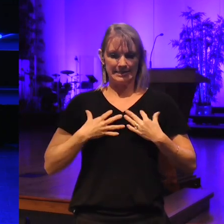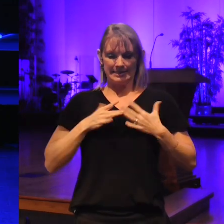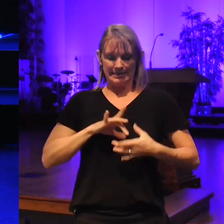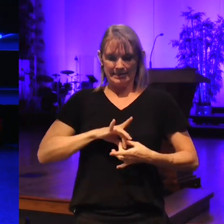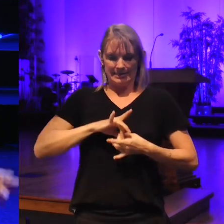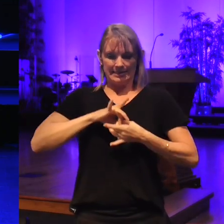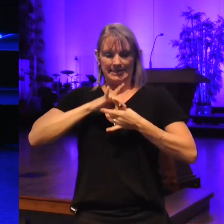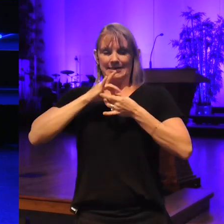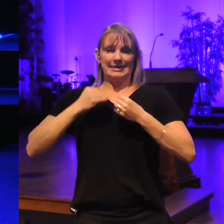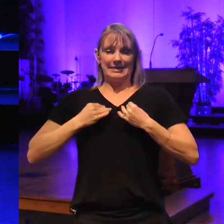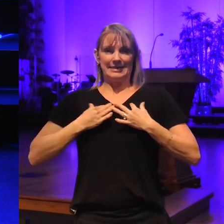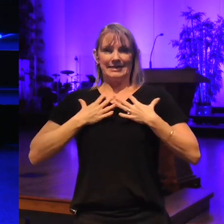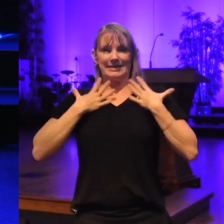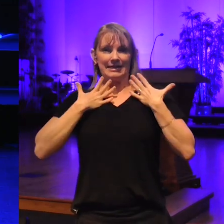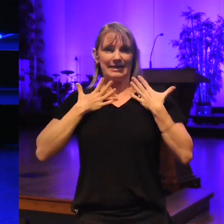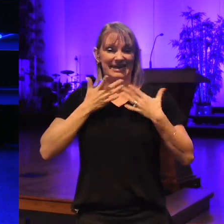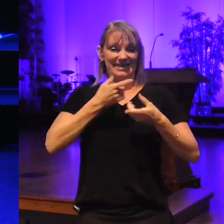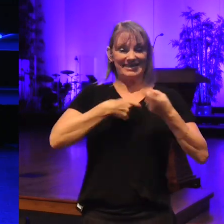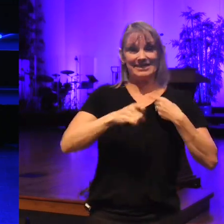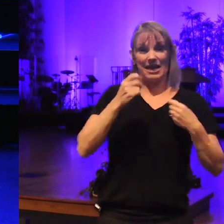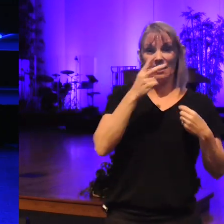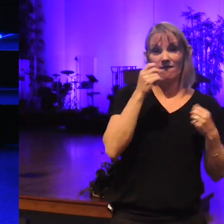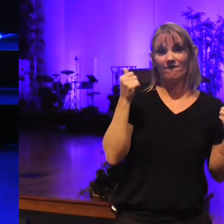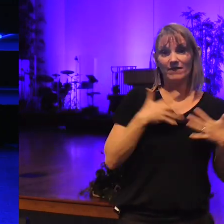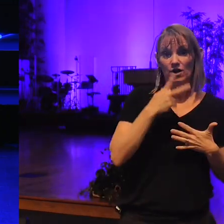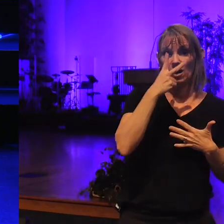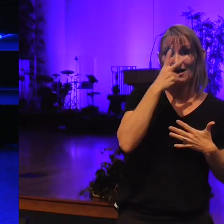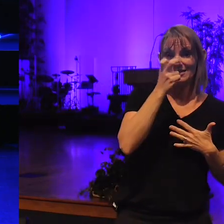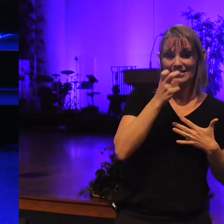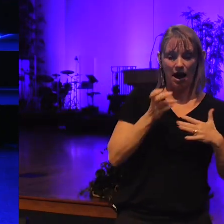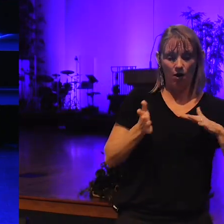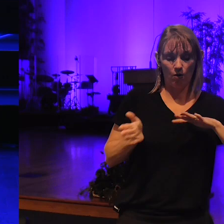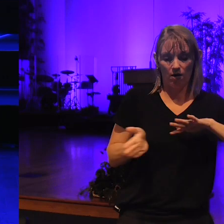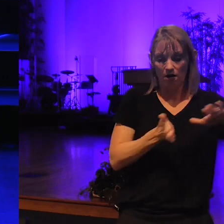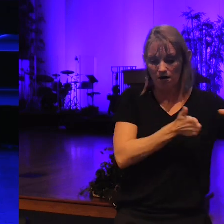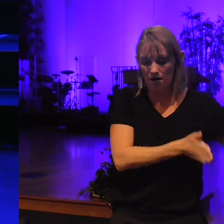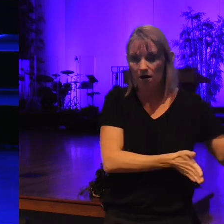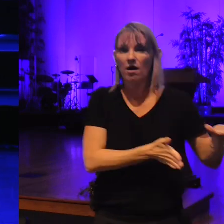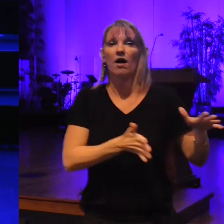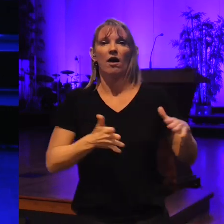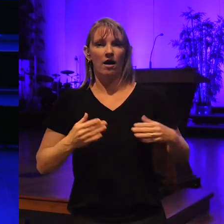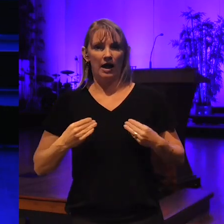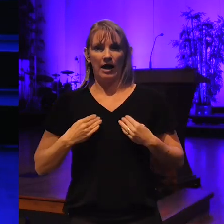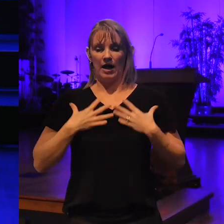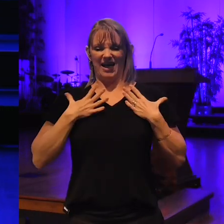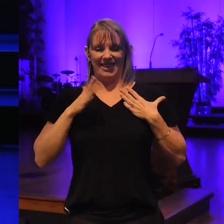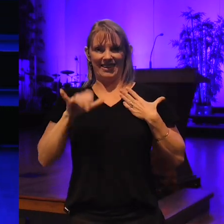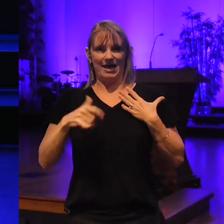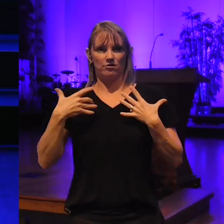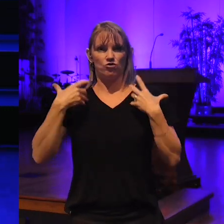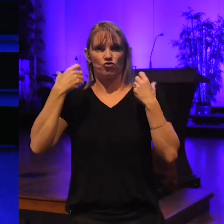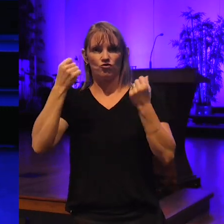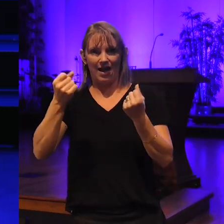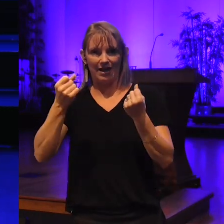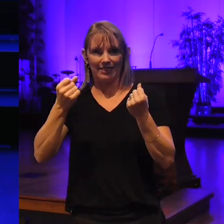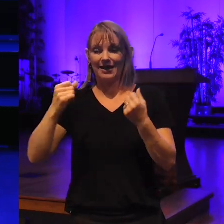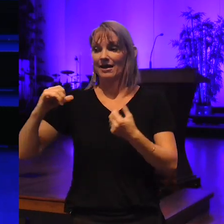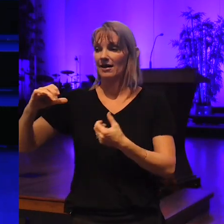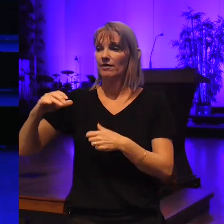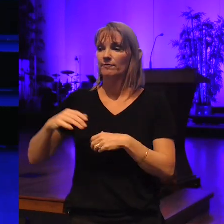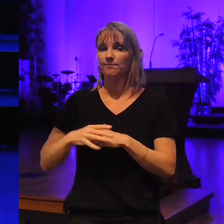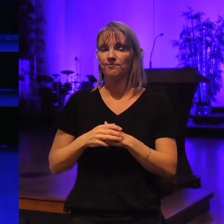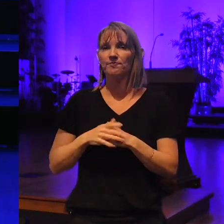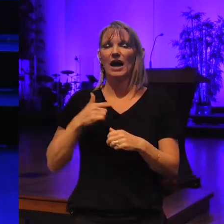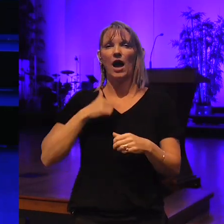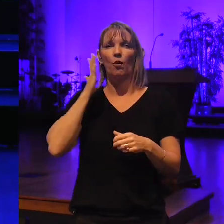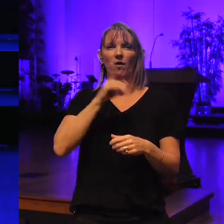of the fear of doubt. So instead of having to be like chaos, it's like chaos is a creative energy. So this is what I'm